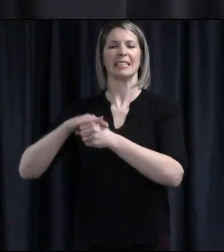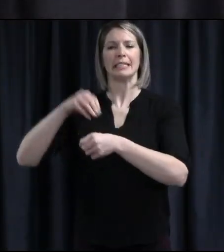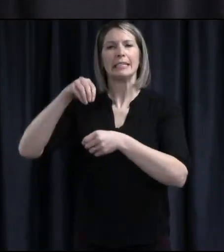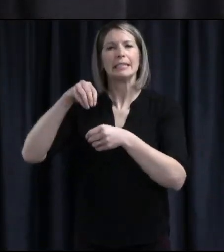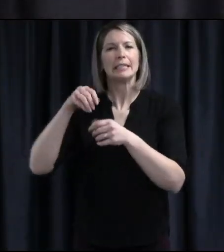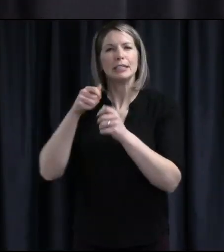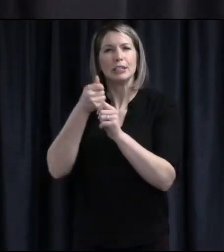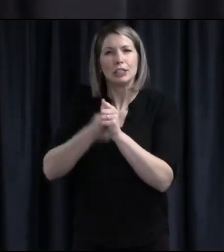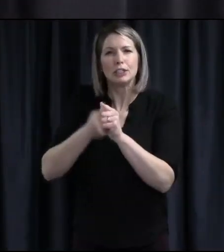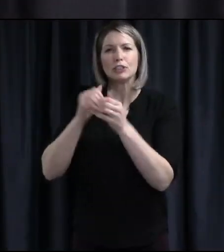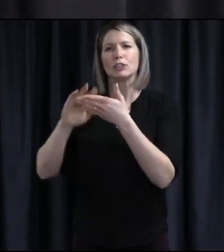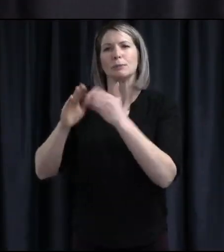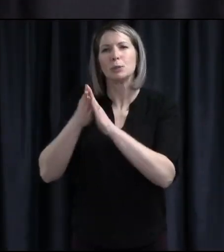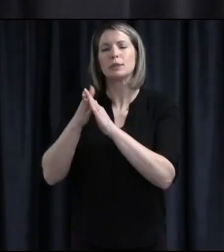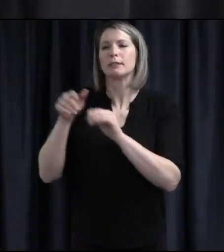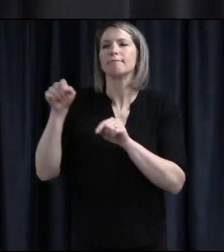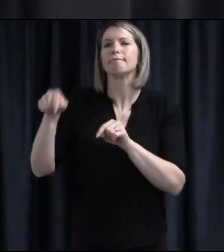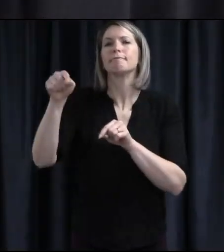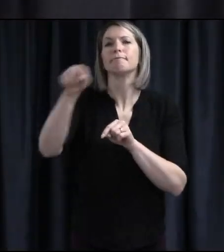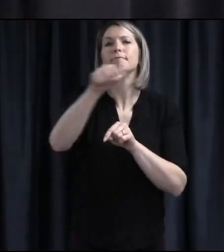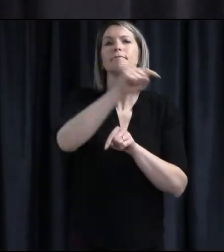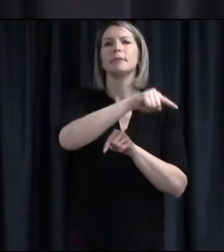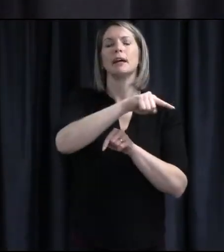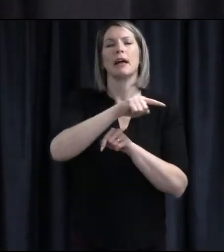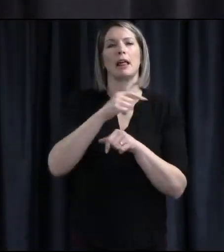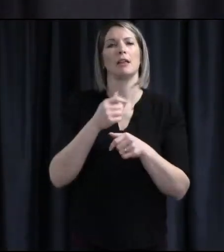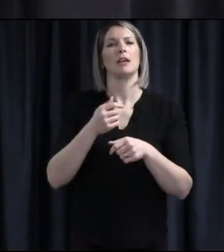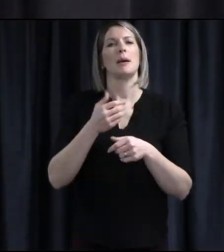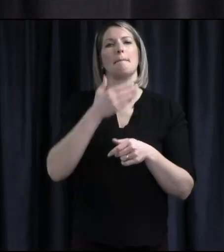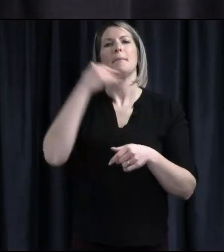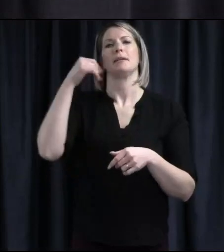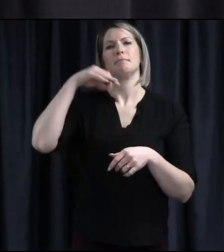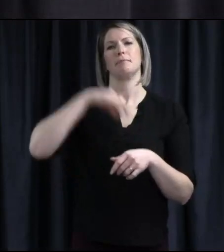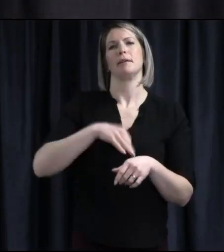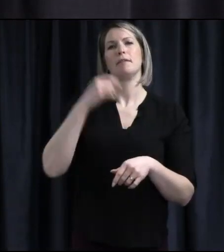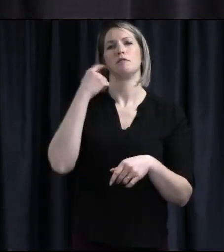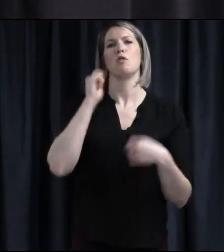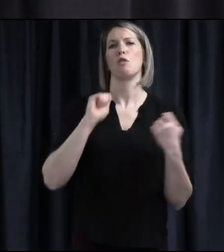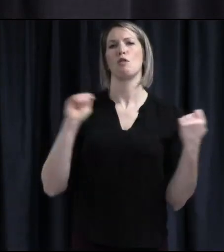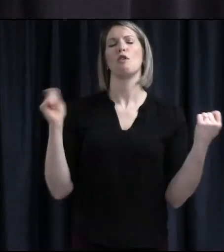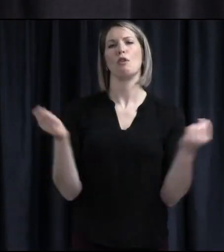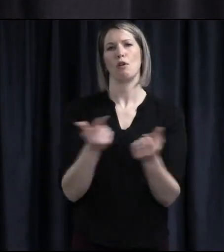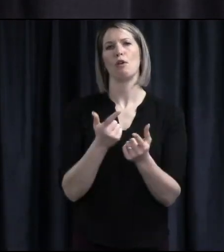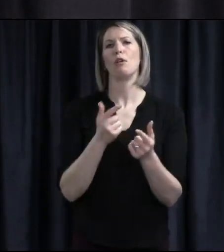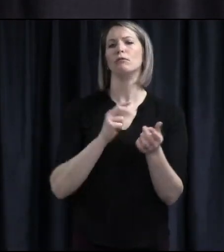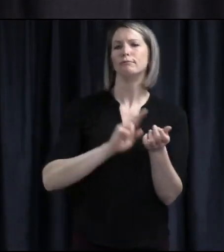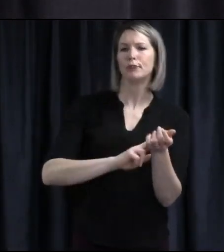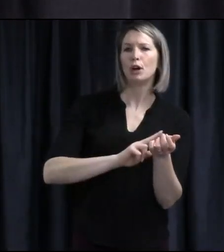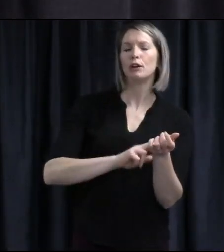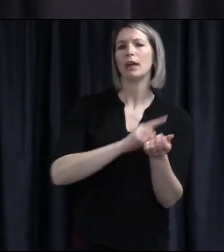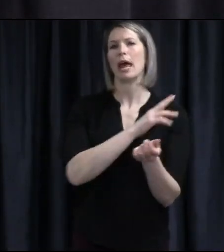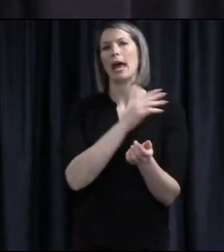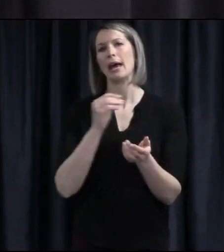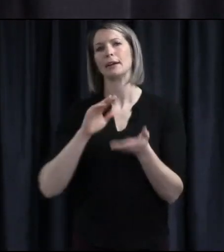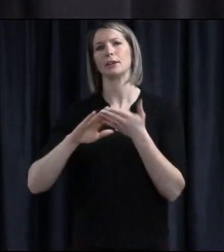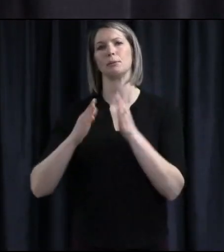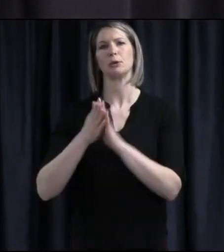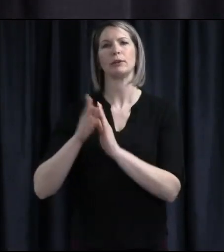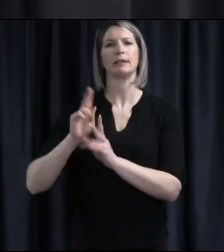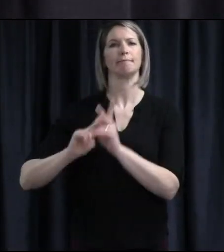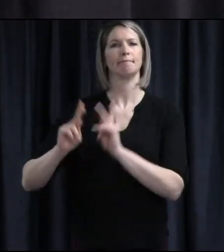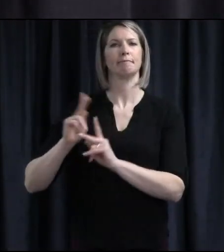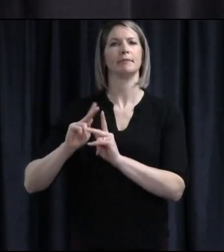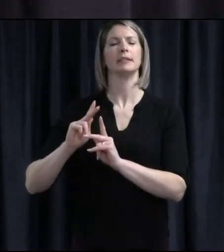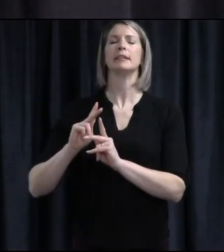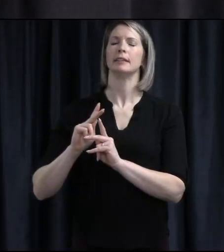community sites in supporting our healthcare workers, but yet indeed in supporting those that would need and has been identified